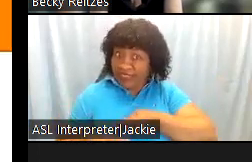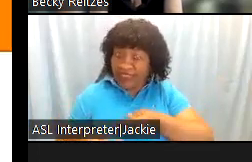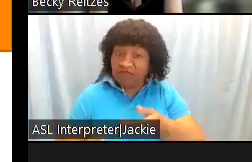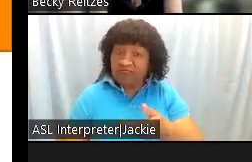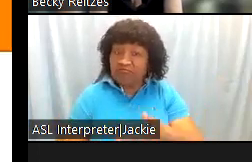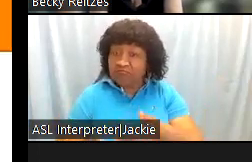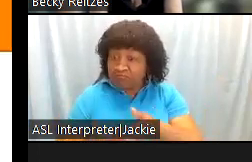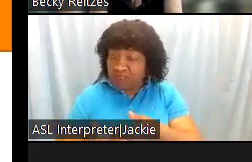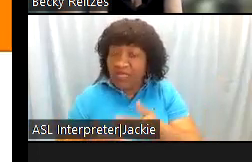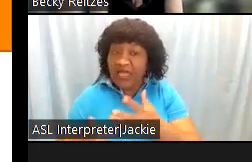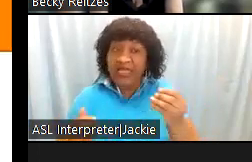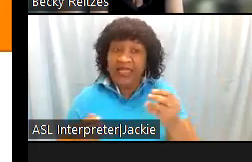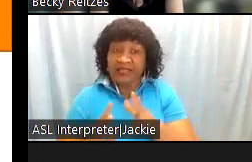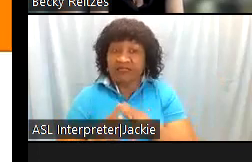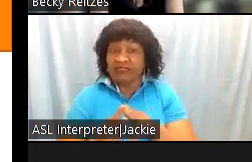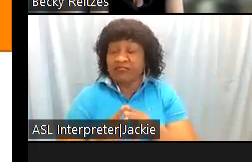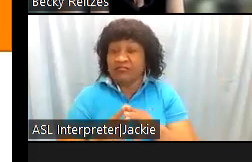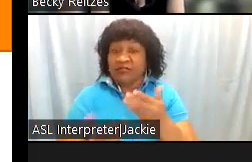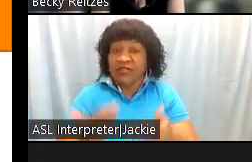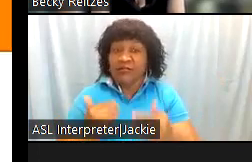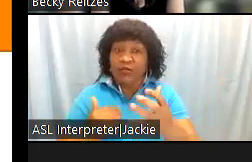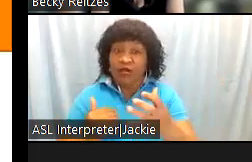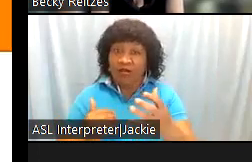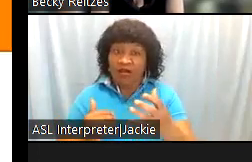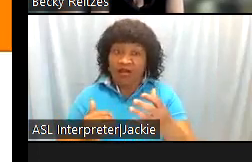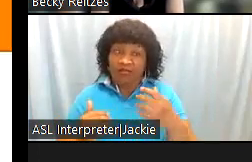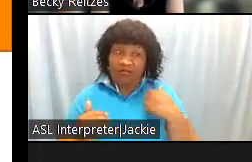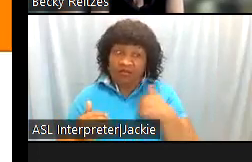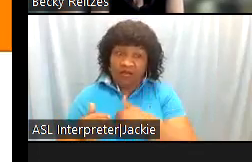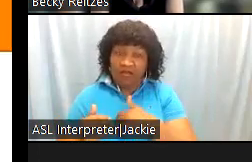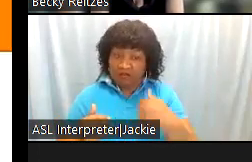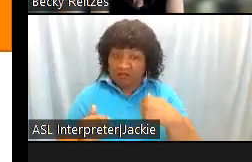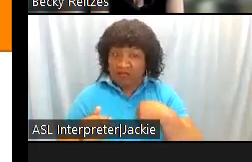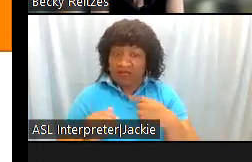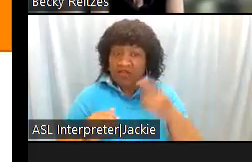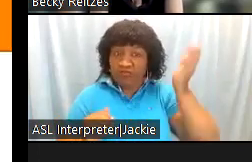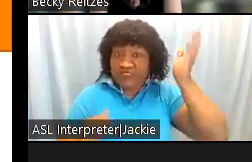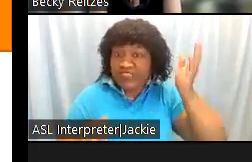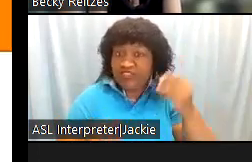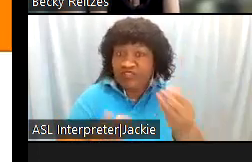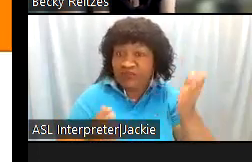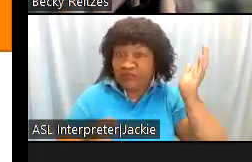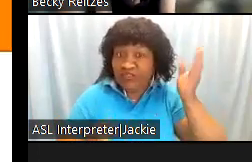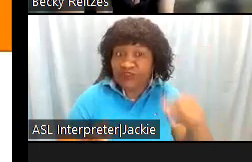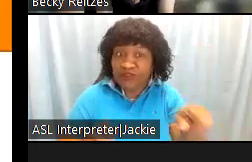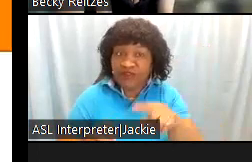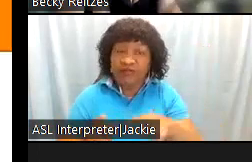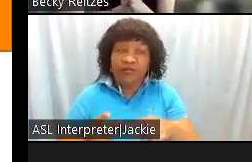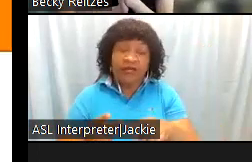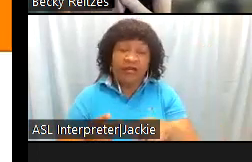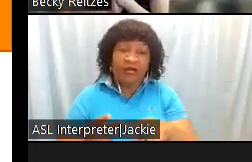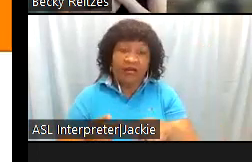like either a conversation, like a presentation for those